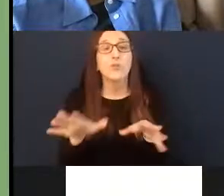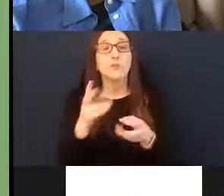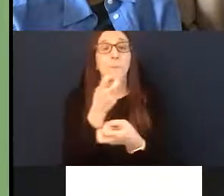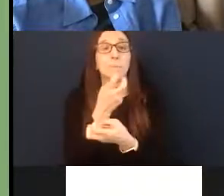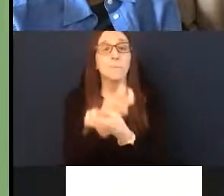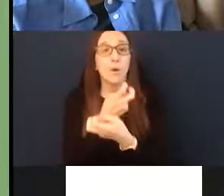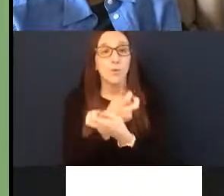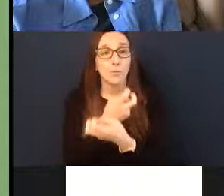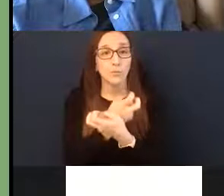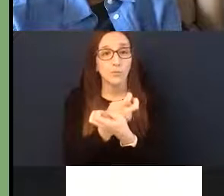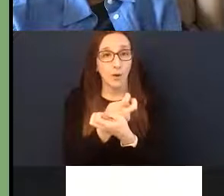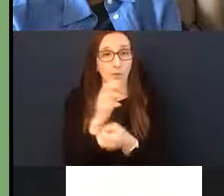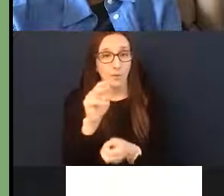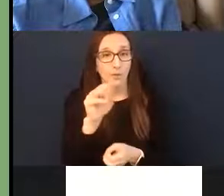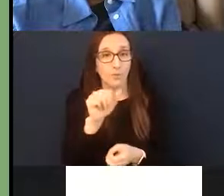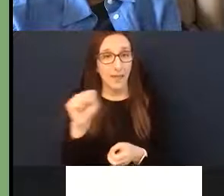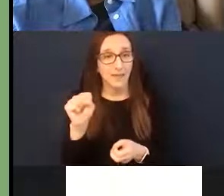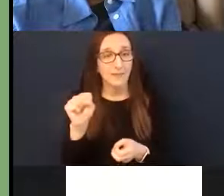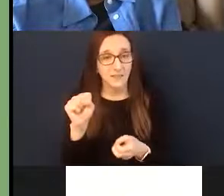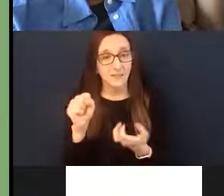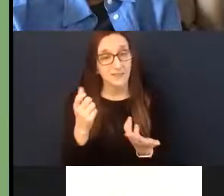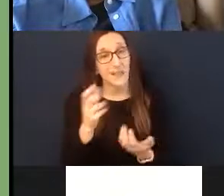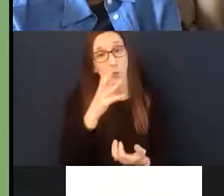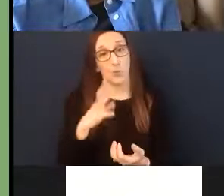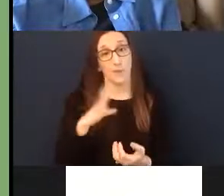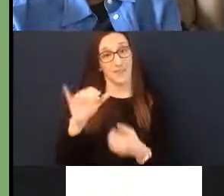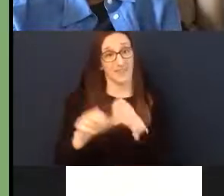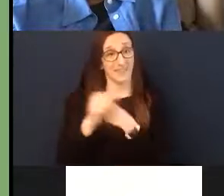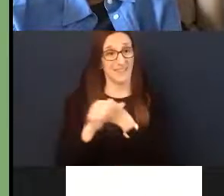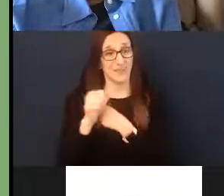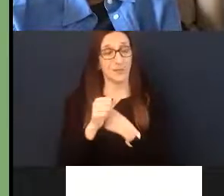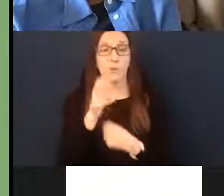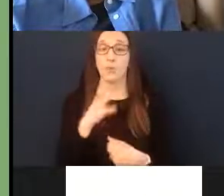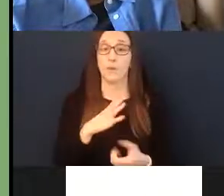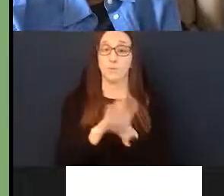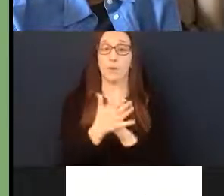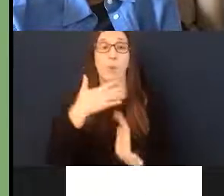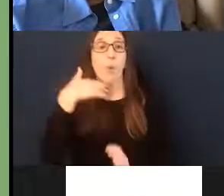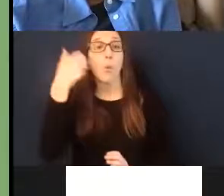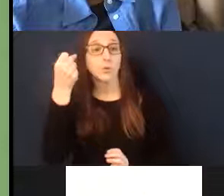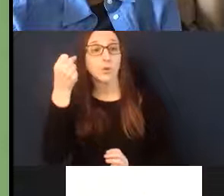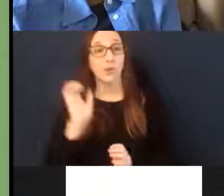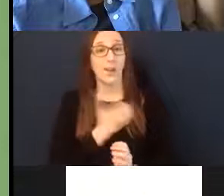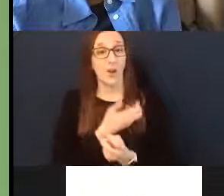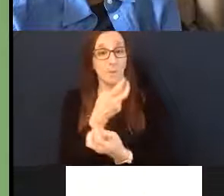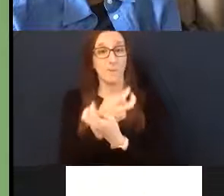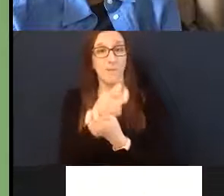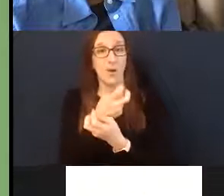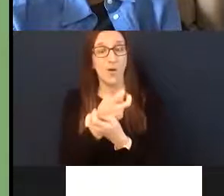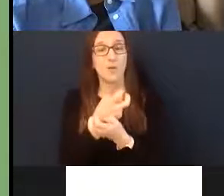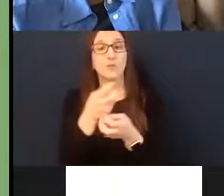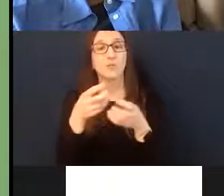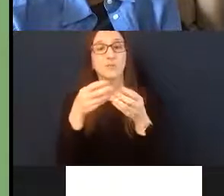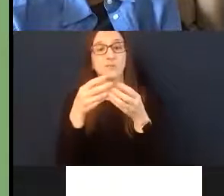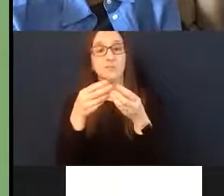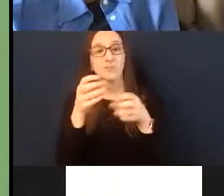density, which as women, the older we get, the less bone mass that we have. And this can cause fractures,